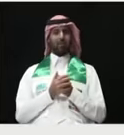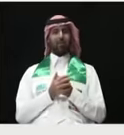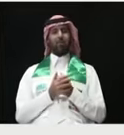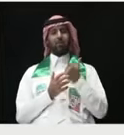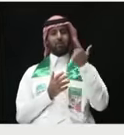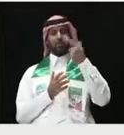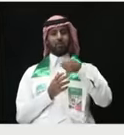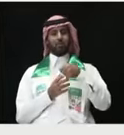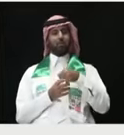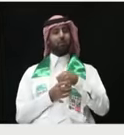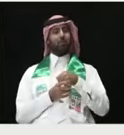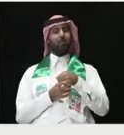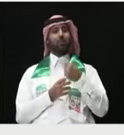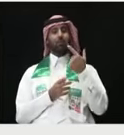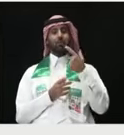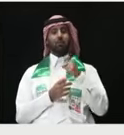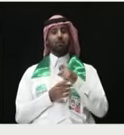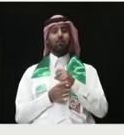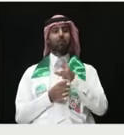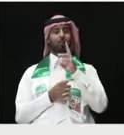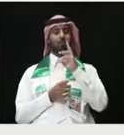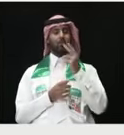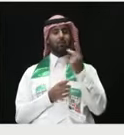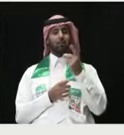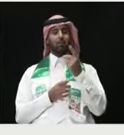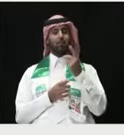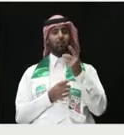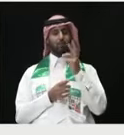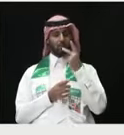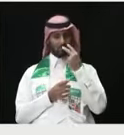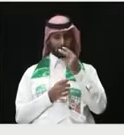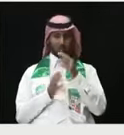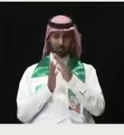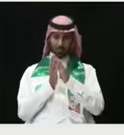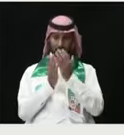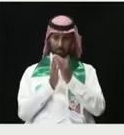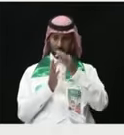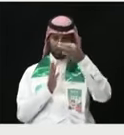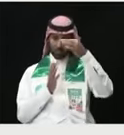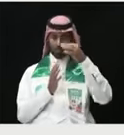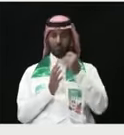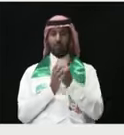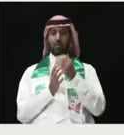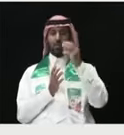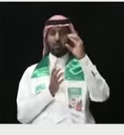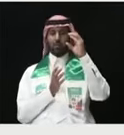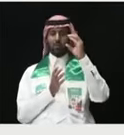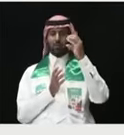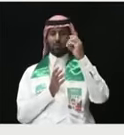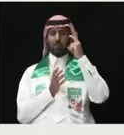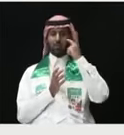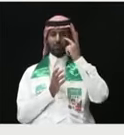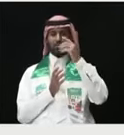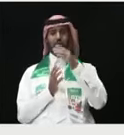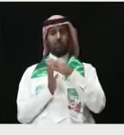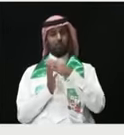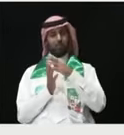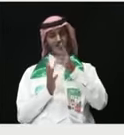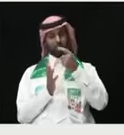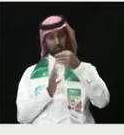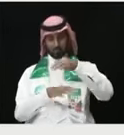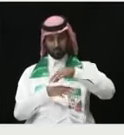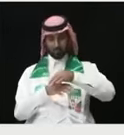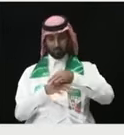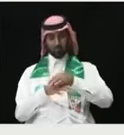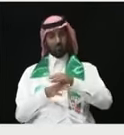17, exercise C. Books. Now we will use the when. The people sleep, earthquake